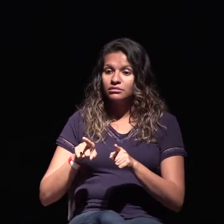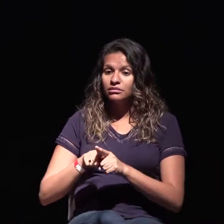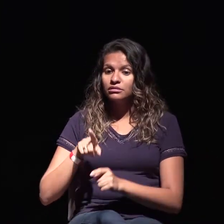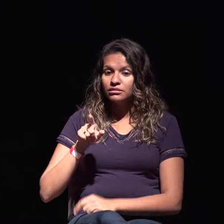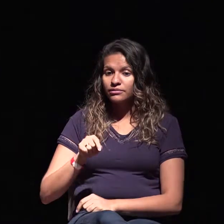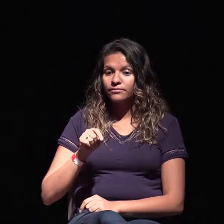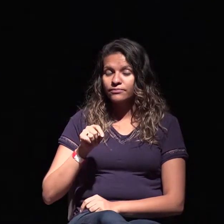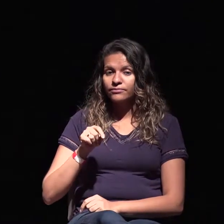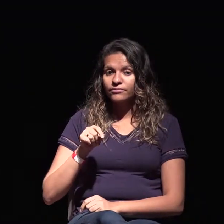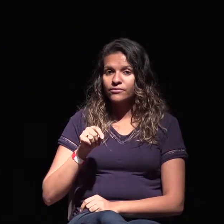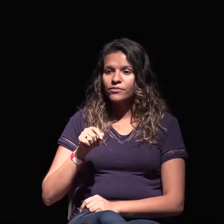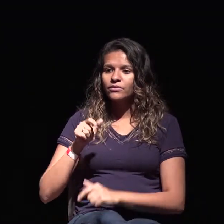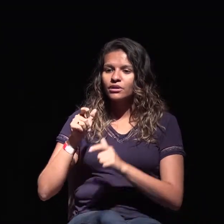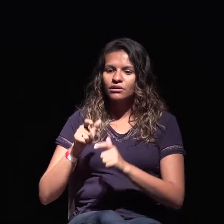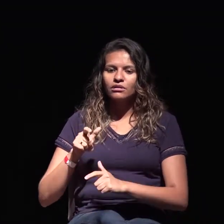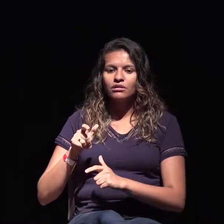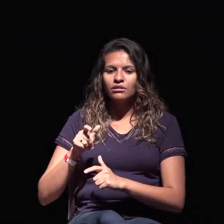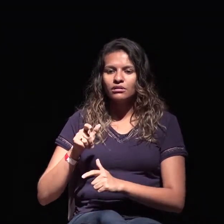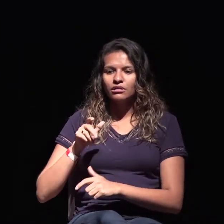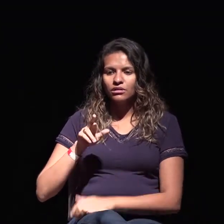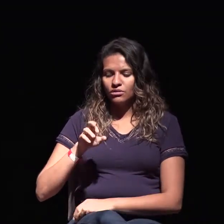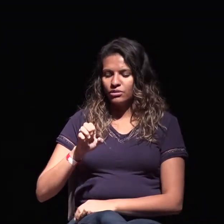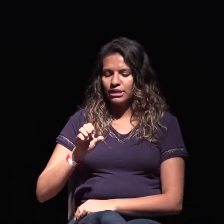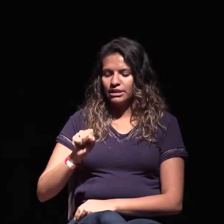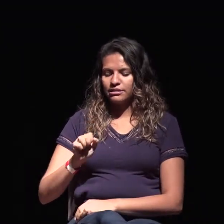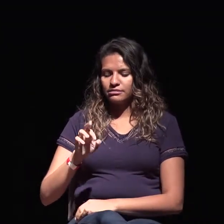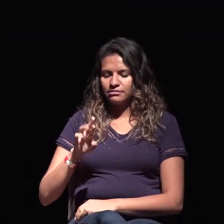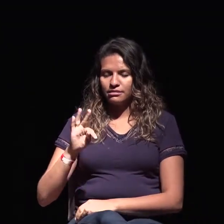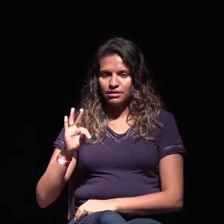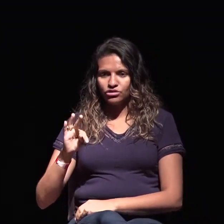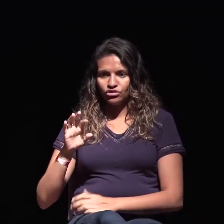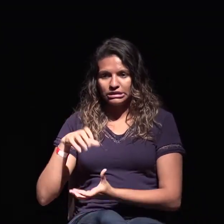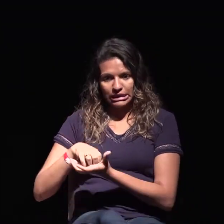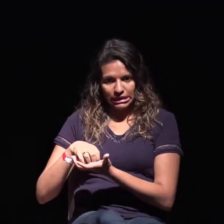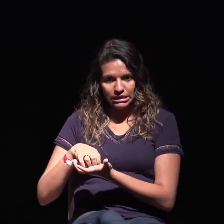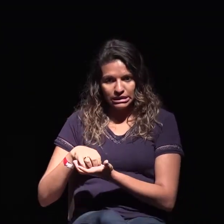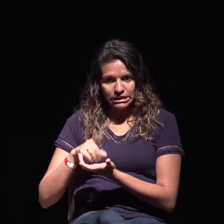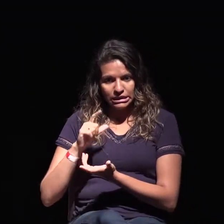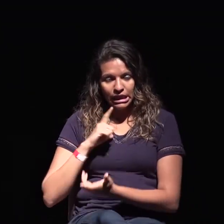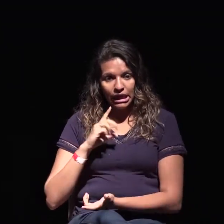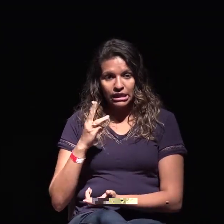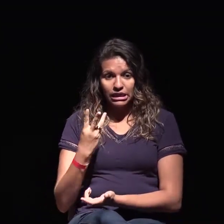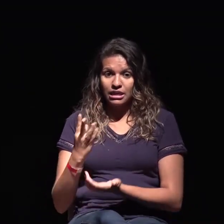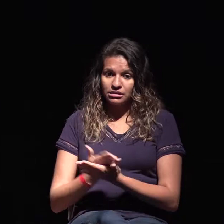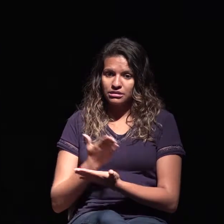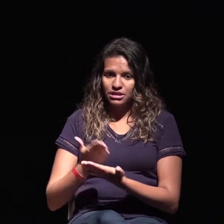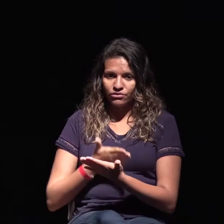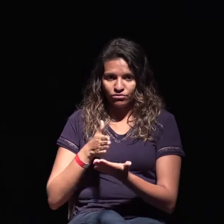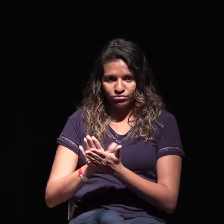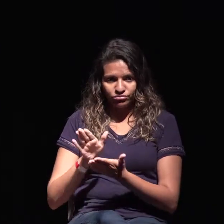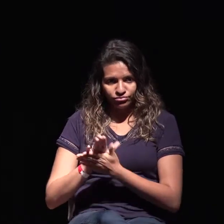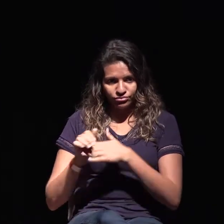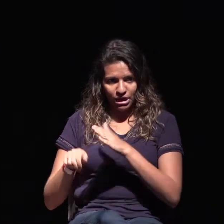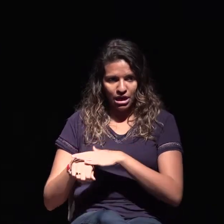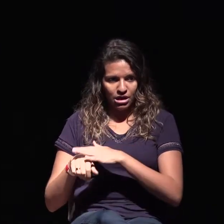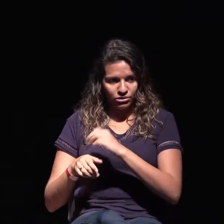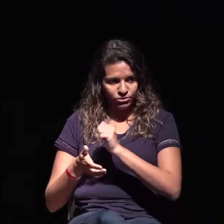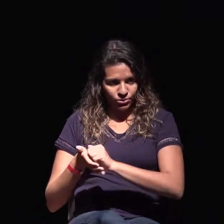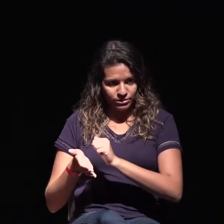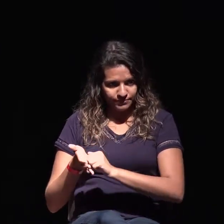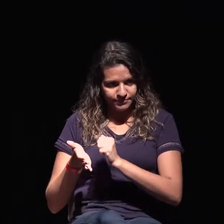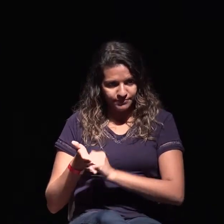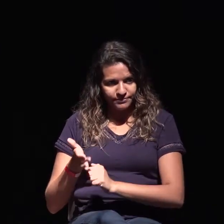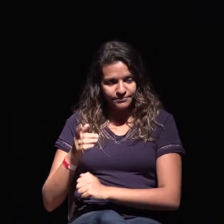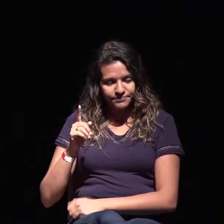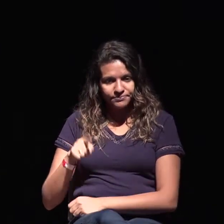o Arts Research Center. É autora de 3 livros, sendo o mais recente deles,